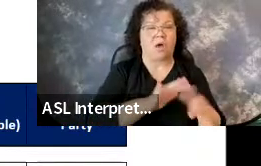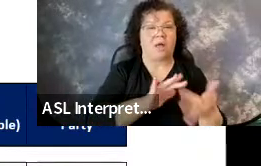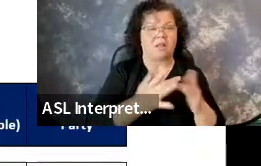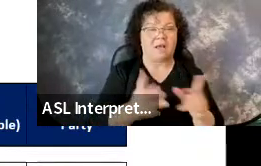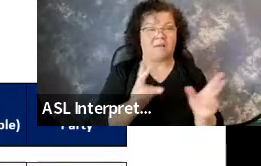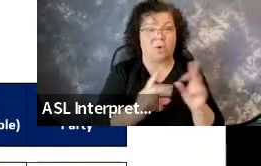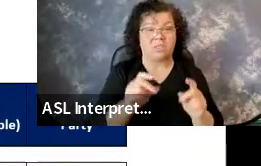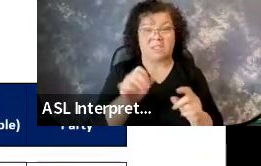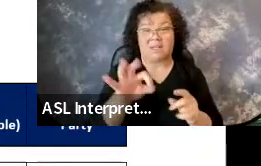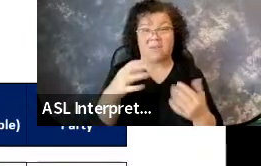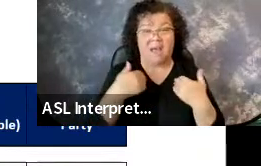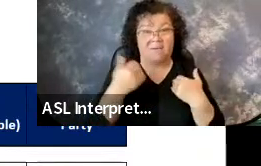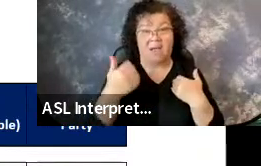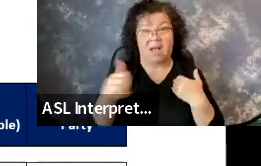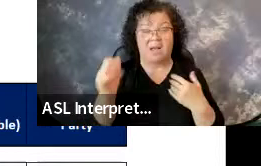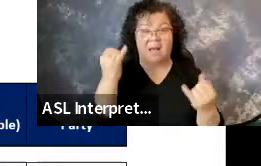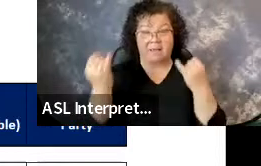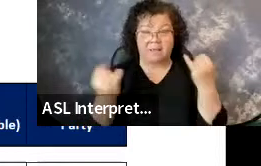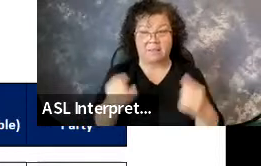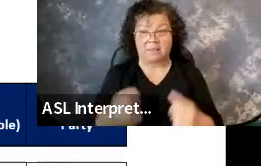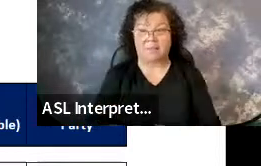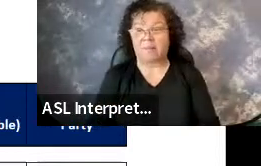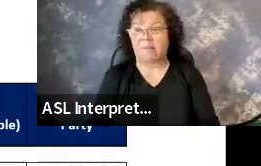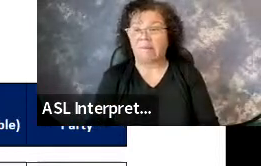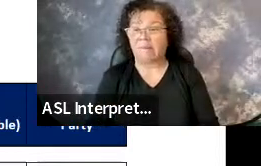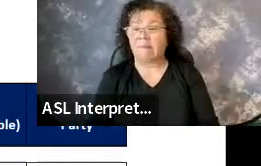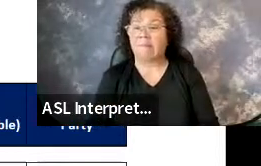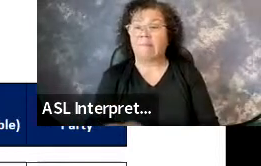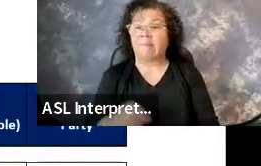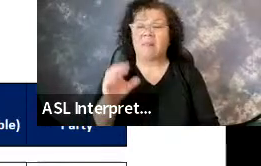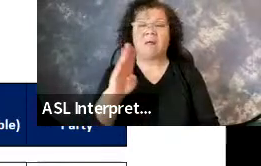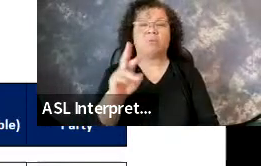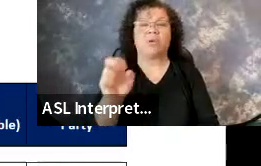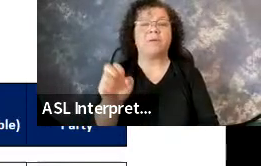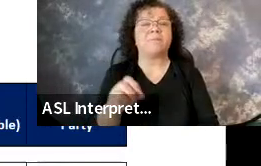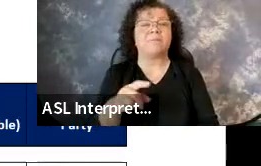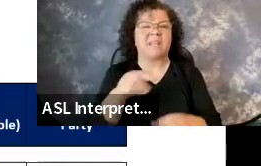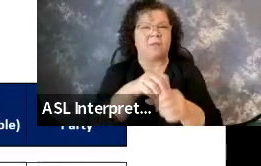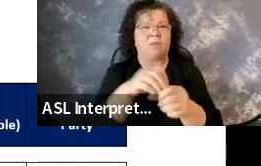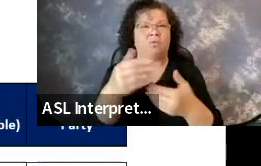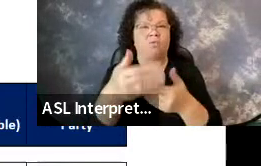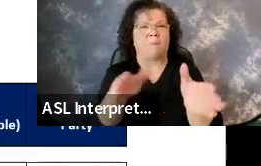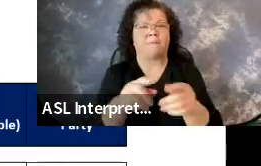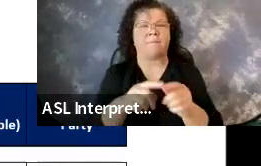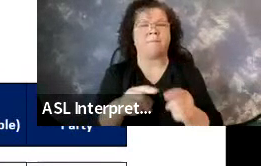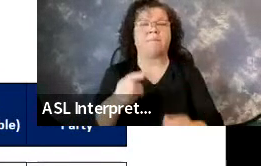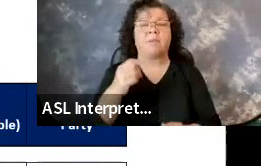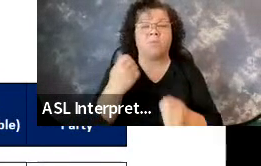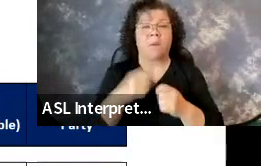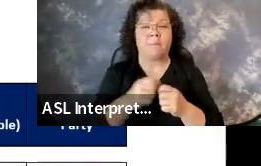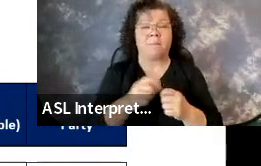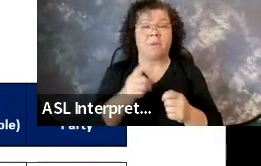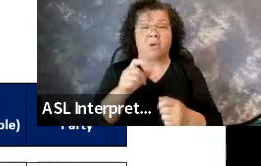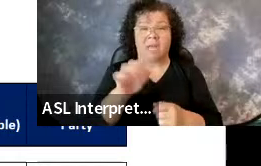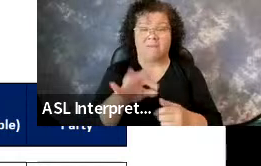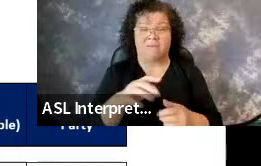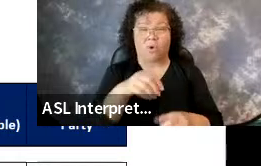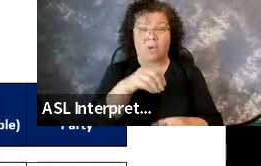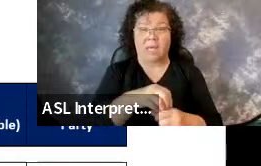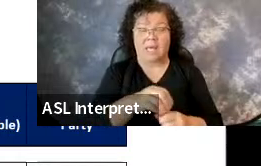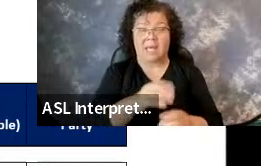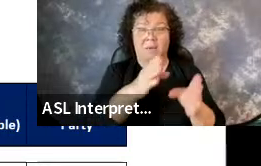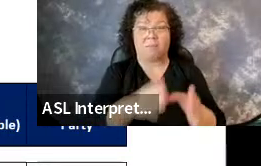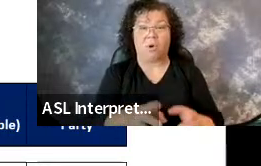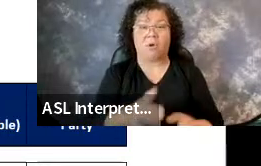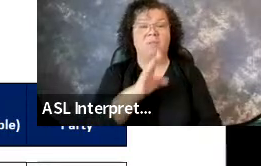thoughts. Thank you, Emily. Before we get started, just want to remind folks to please remember for our in-person, project, put